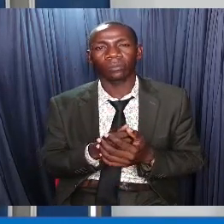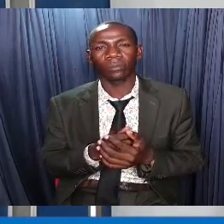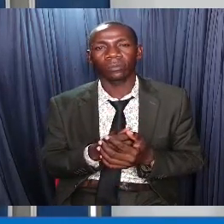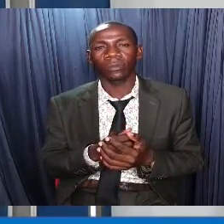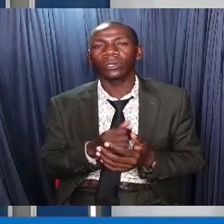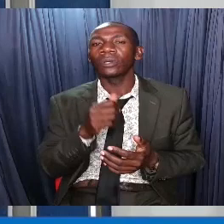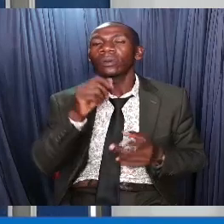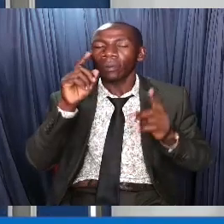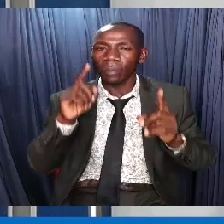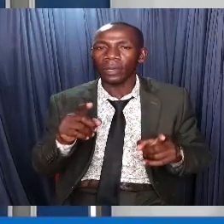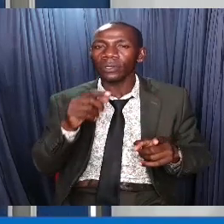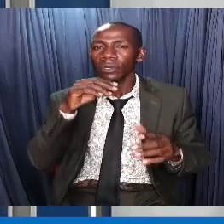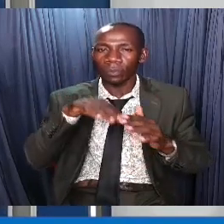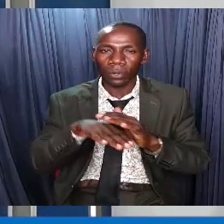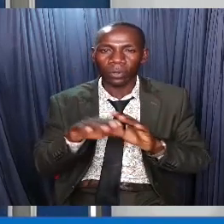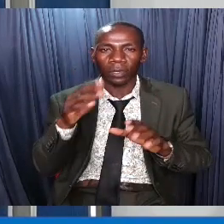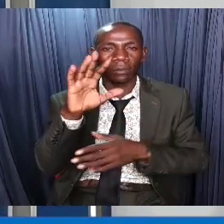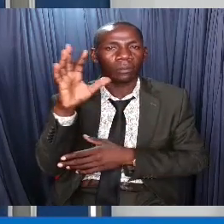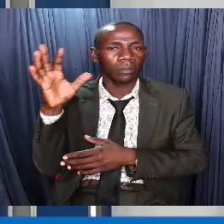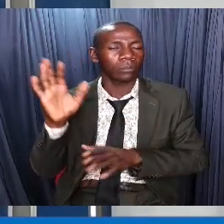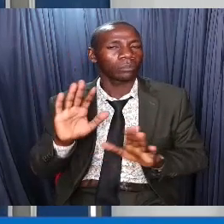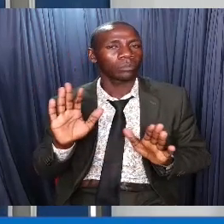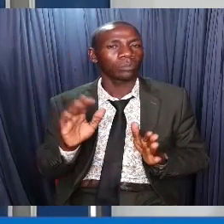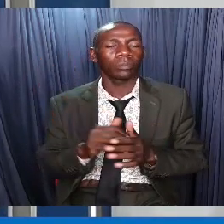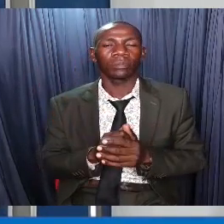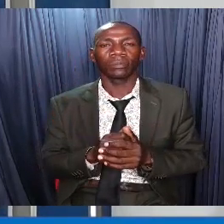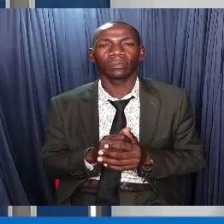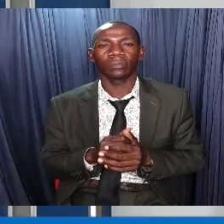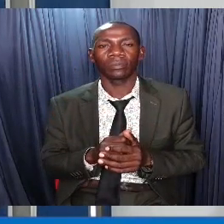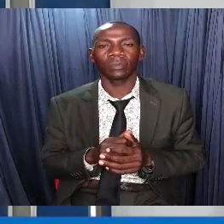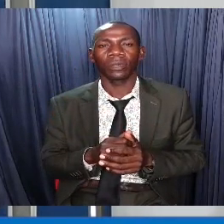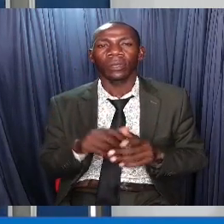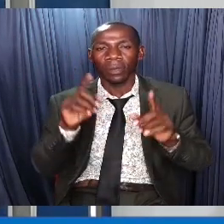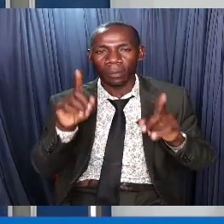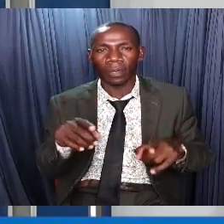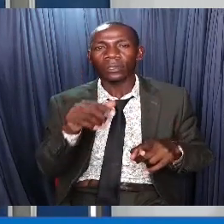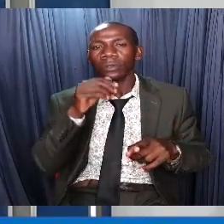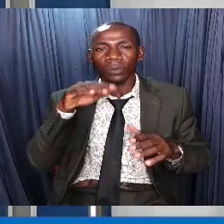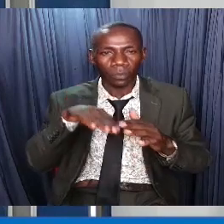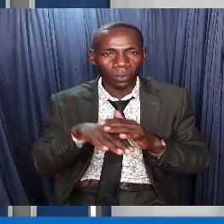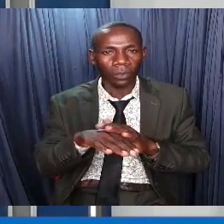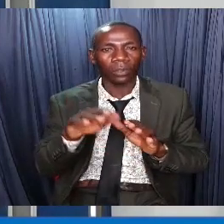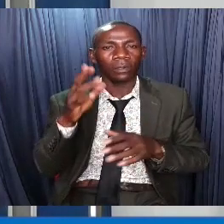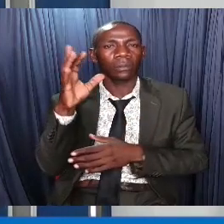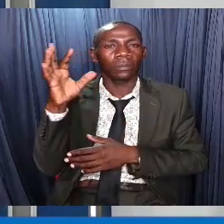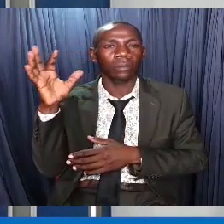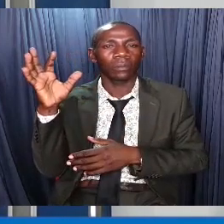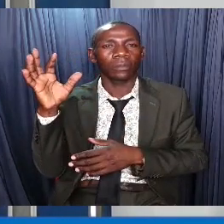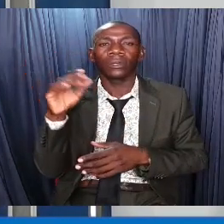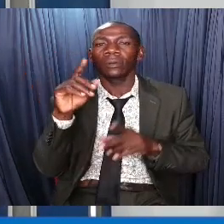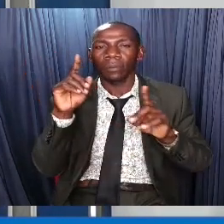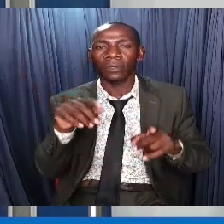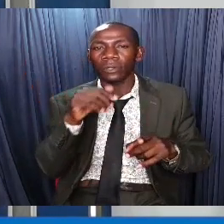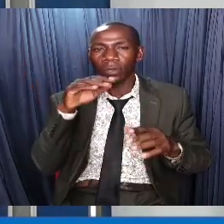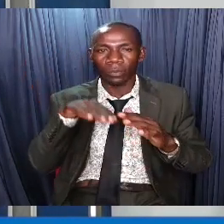Si lazima uende porini. You don't have to go to the field. Si lazima uende porini. You don't have to go to the field. Si lazima uende porini.